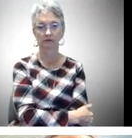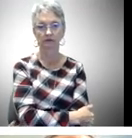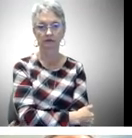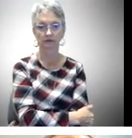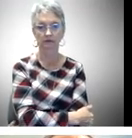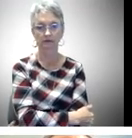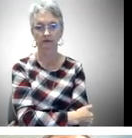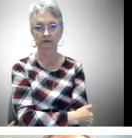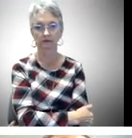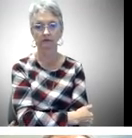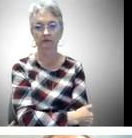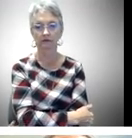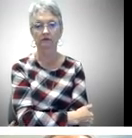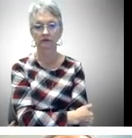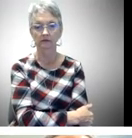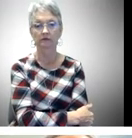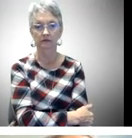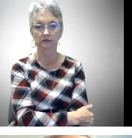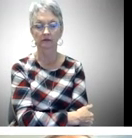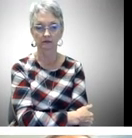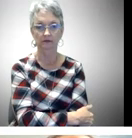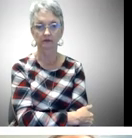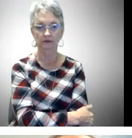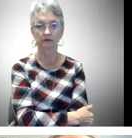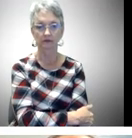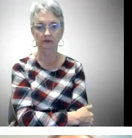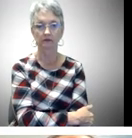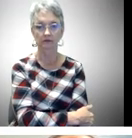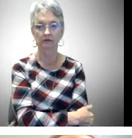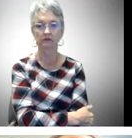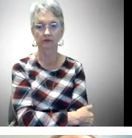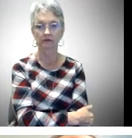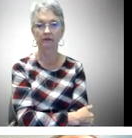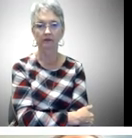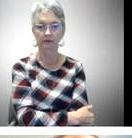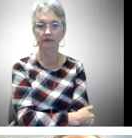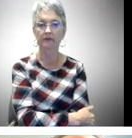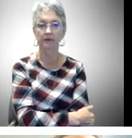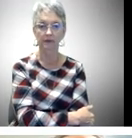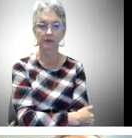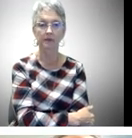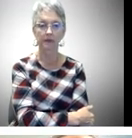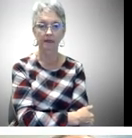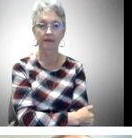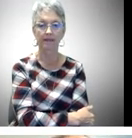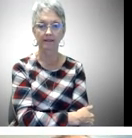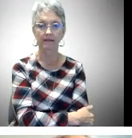no need for a rep payee anymore. So I think, and you can use supported decision-making agreements in conjunction with powers of attorney, all the